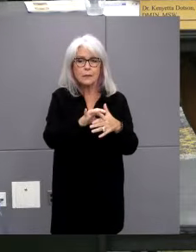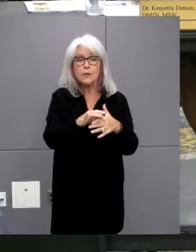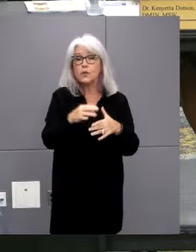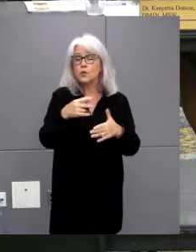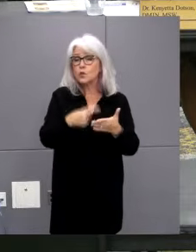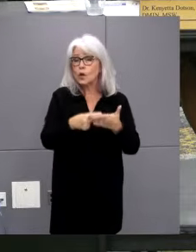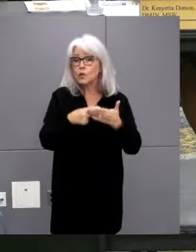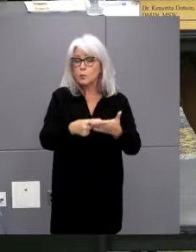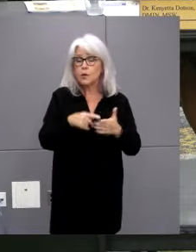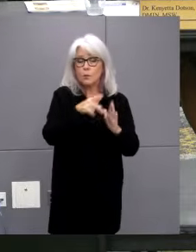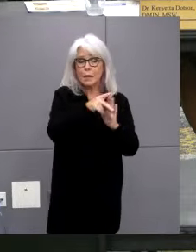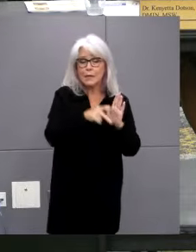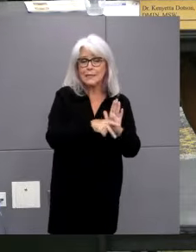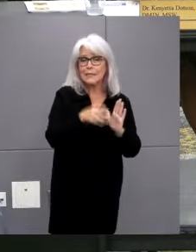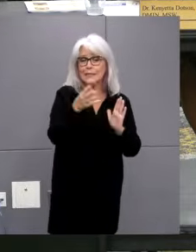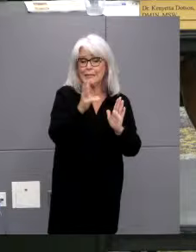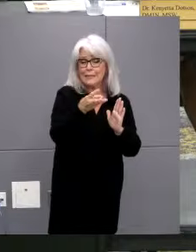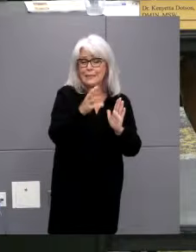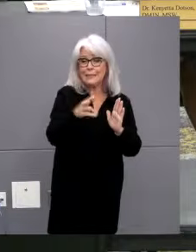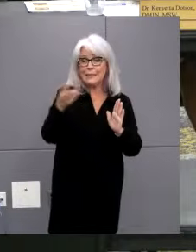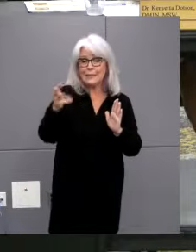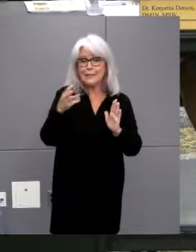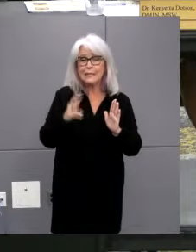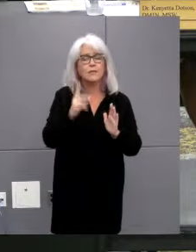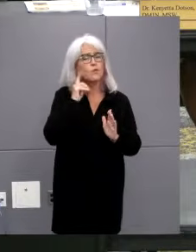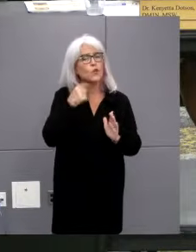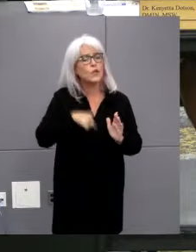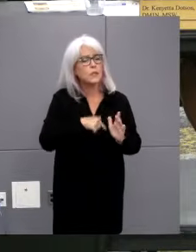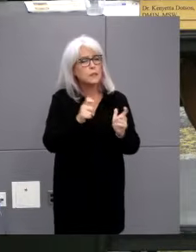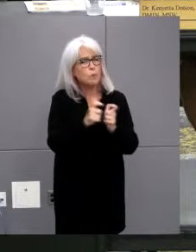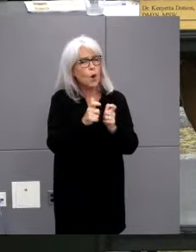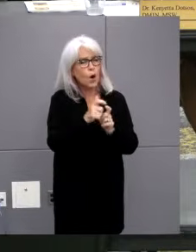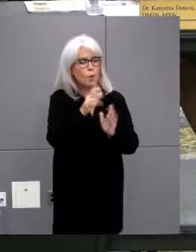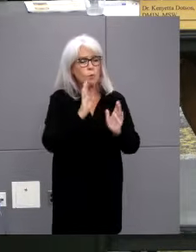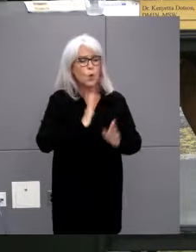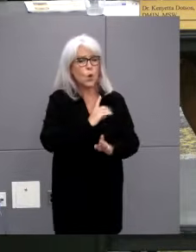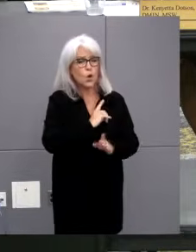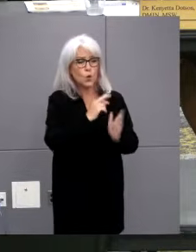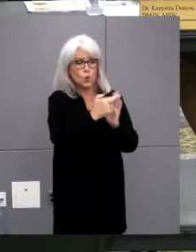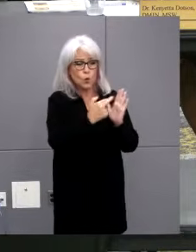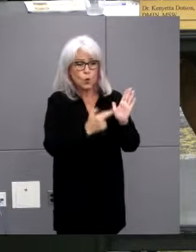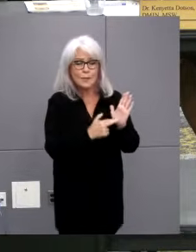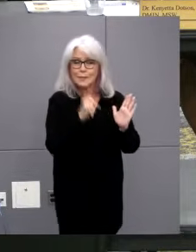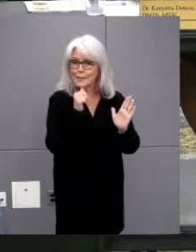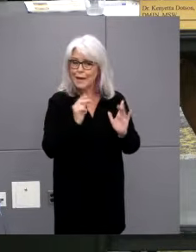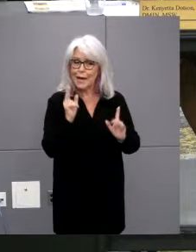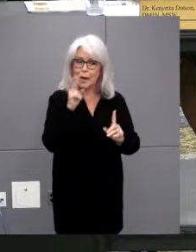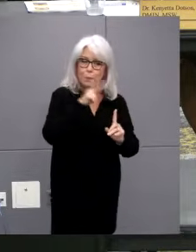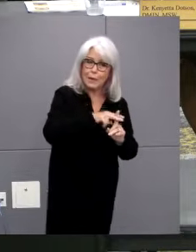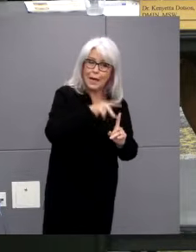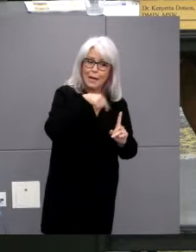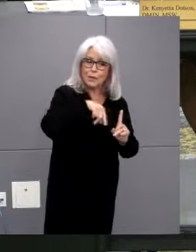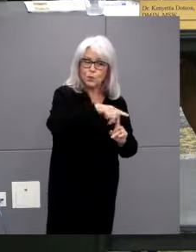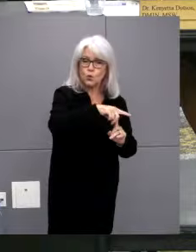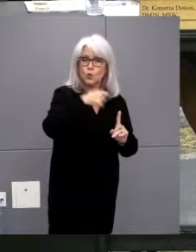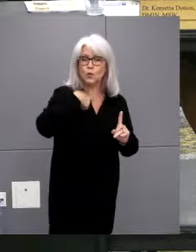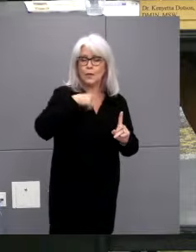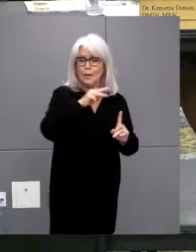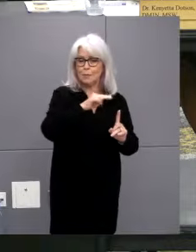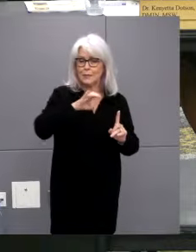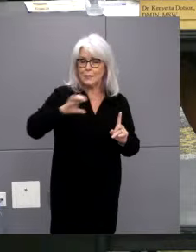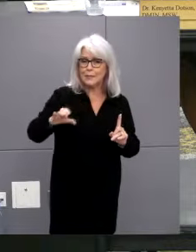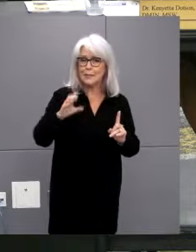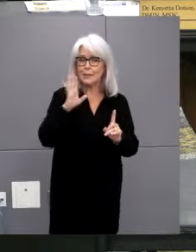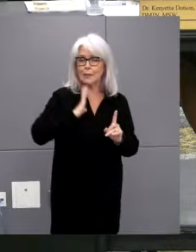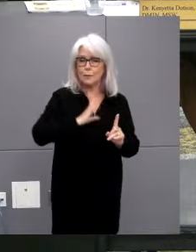Policy 1660, which provides that certain small board rules will not be applicable to the conduct of MCC board